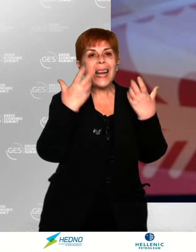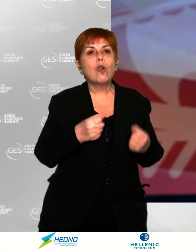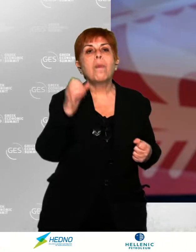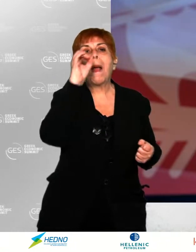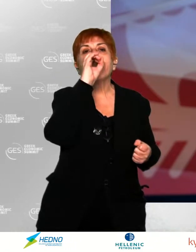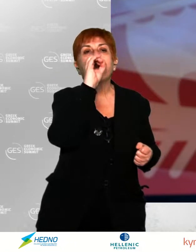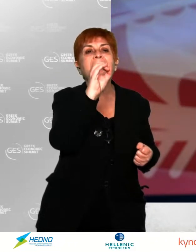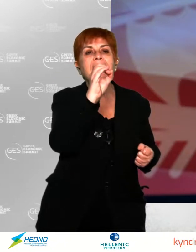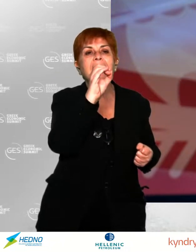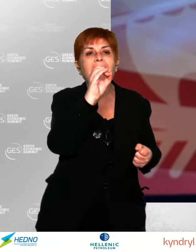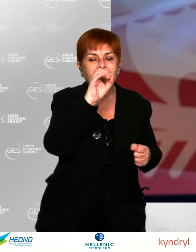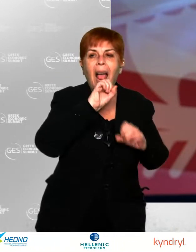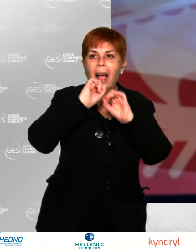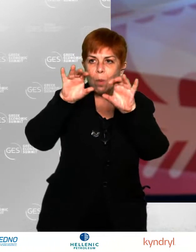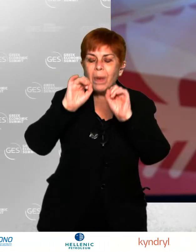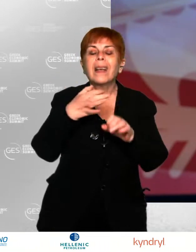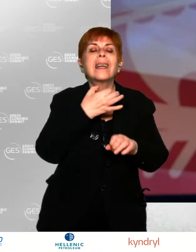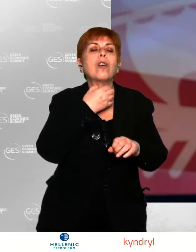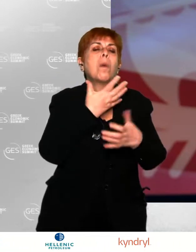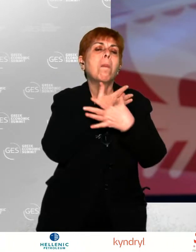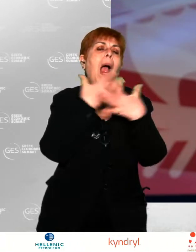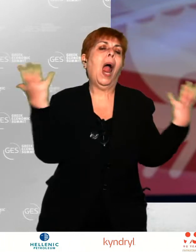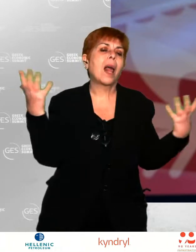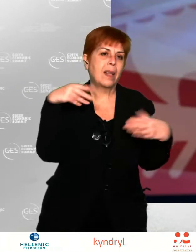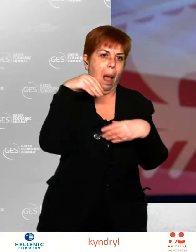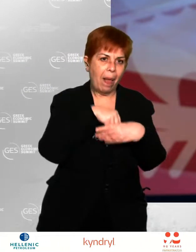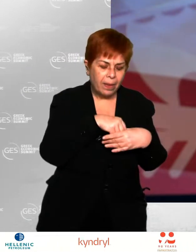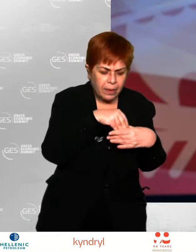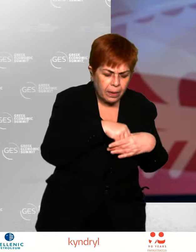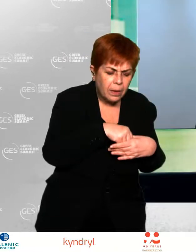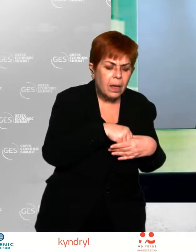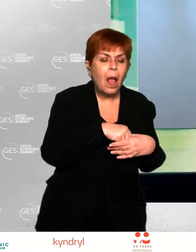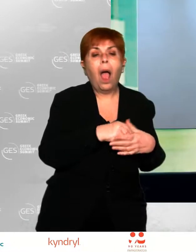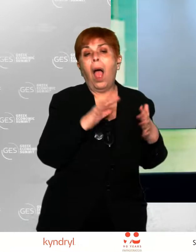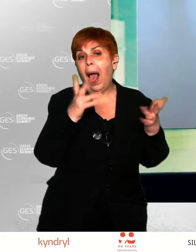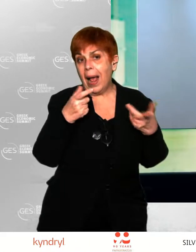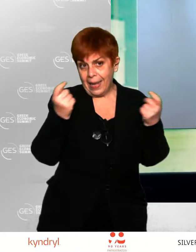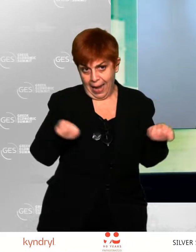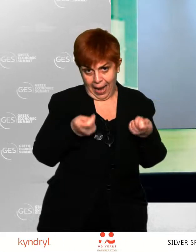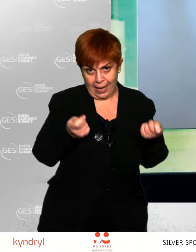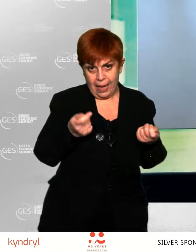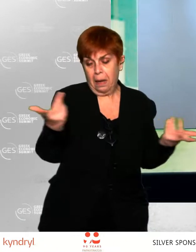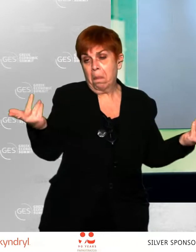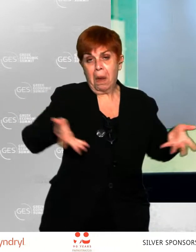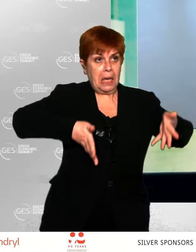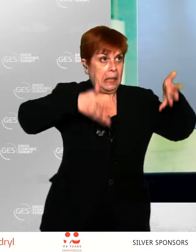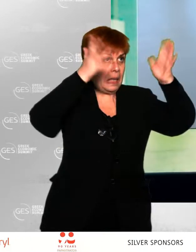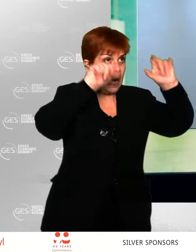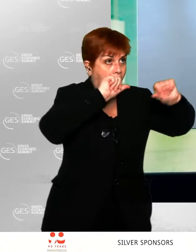which is a very material investment, it's building solar parks and wind farms and changing infrastructure